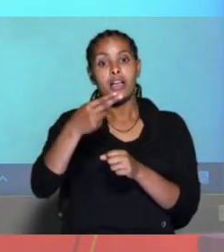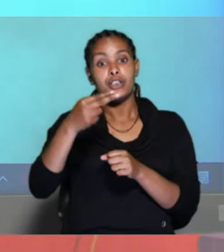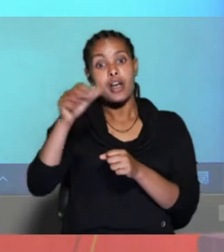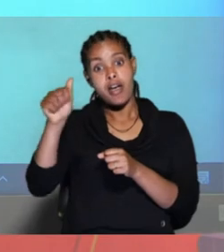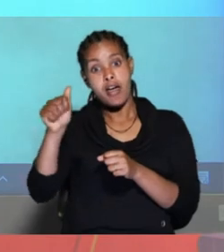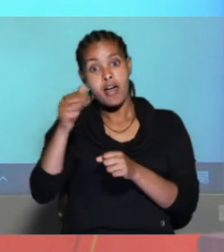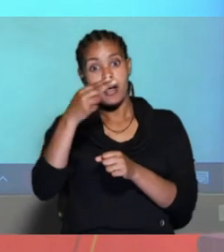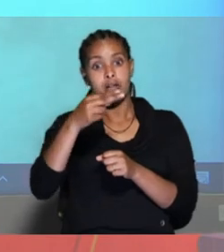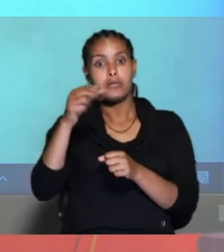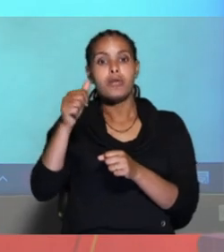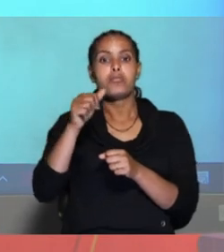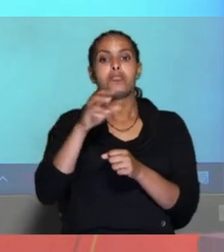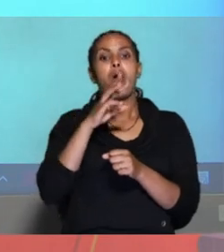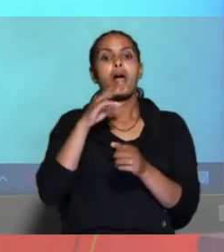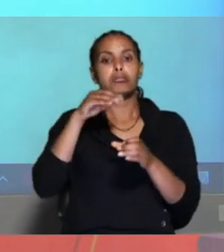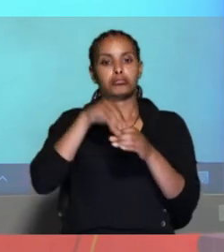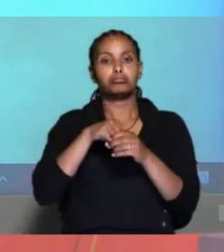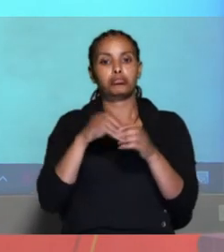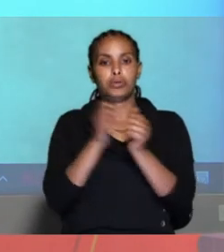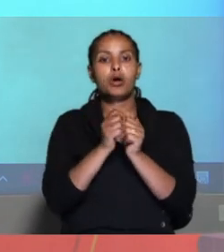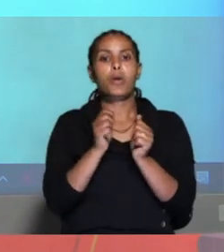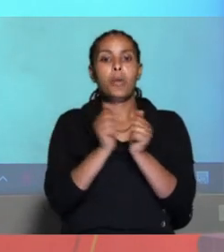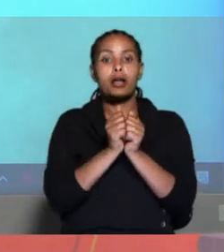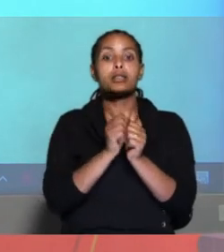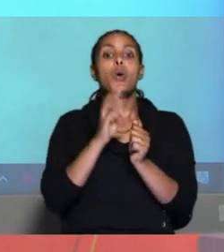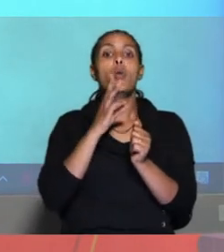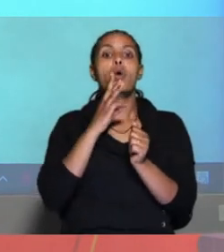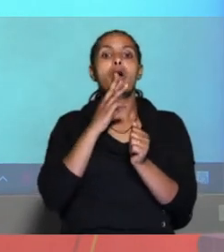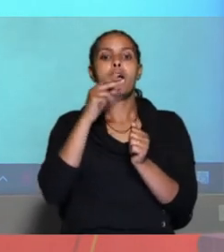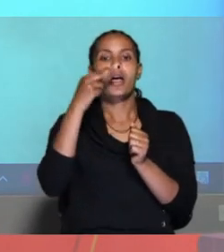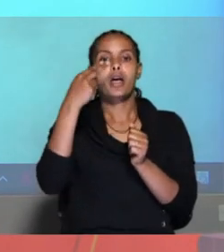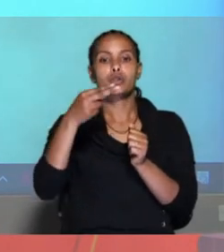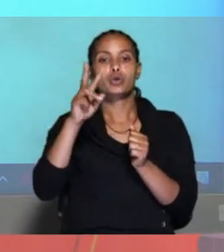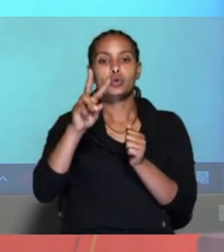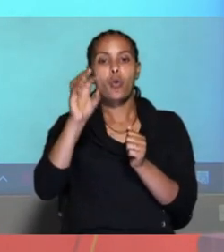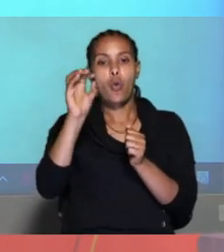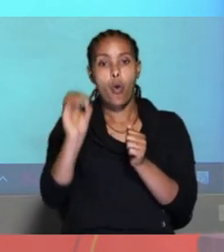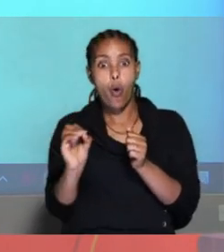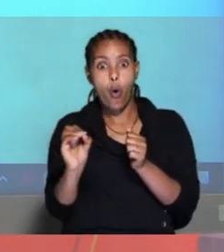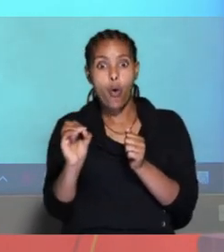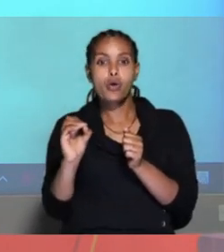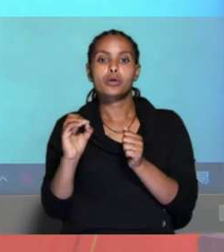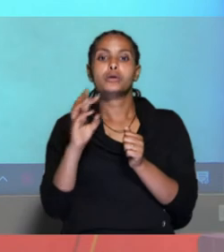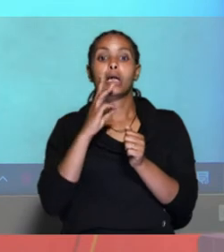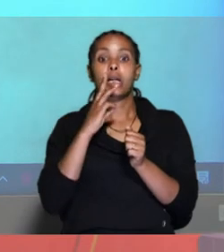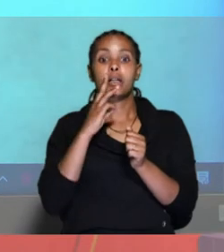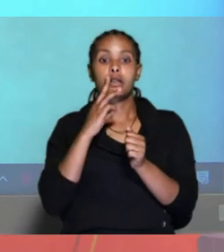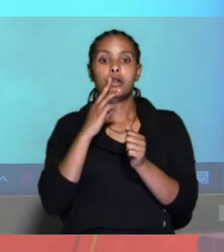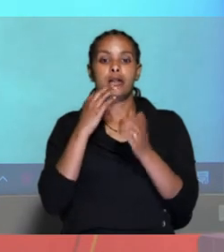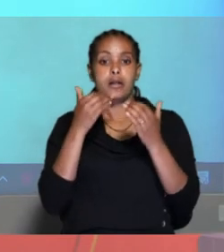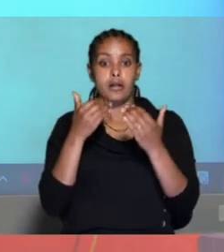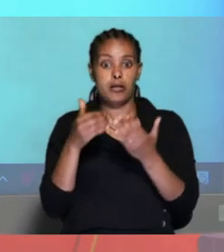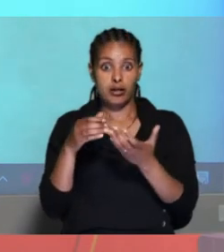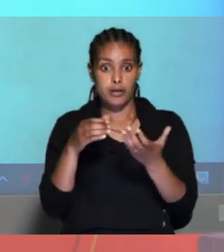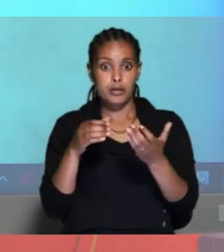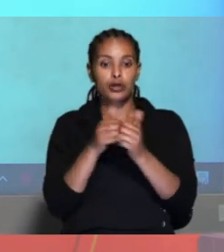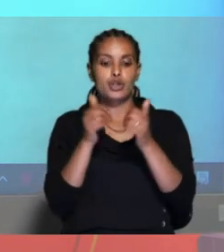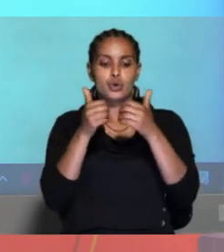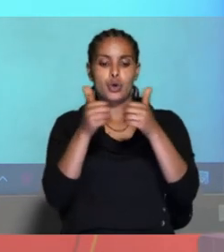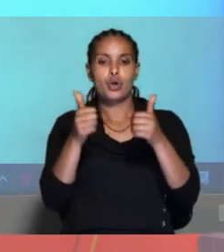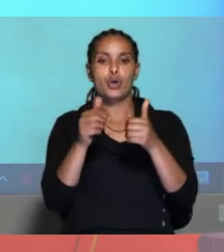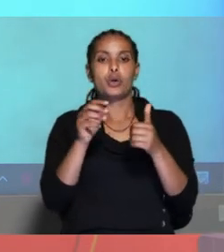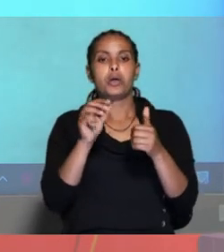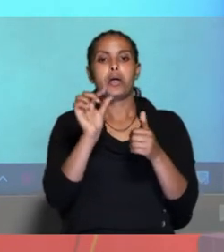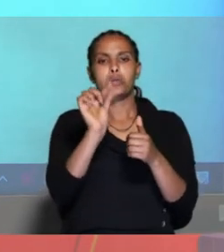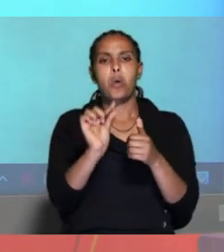weak acid HM in aqueous solution plus water, H2O liquid. Now this acid dissociates to